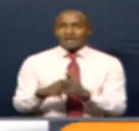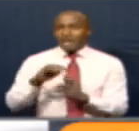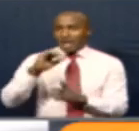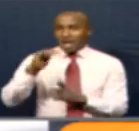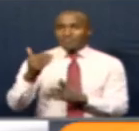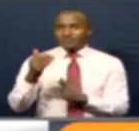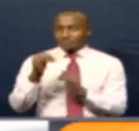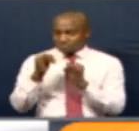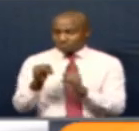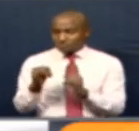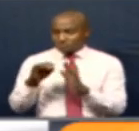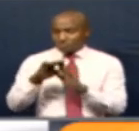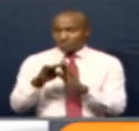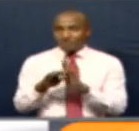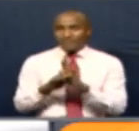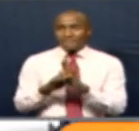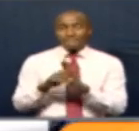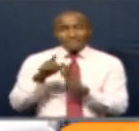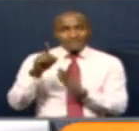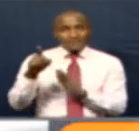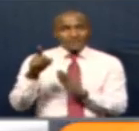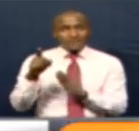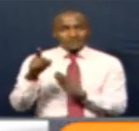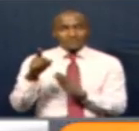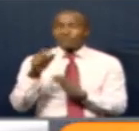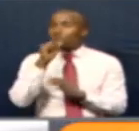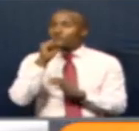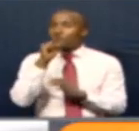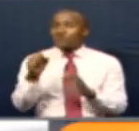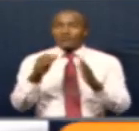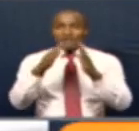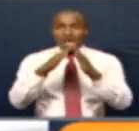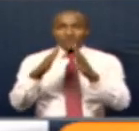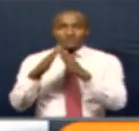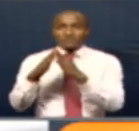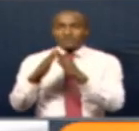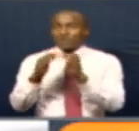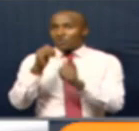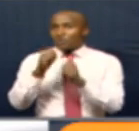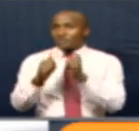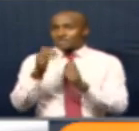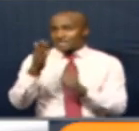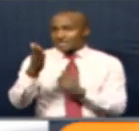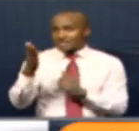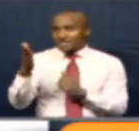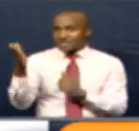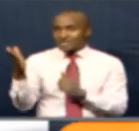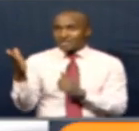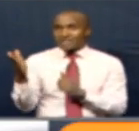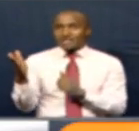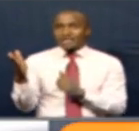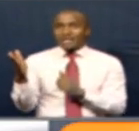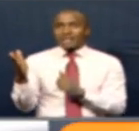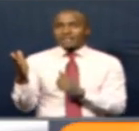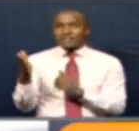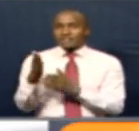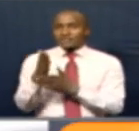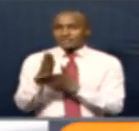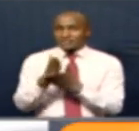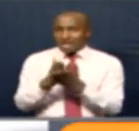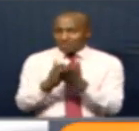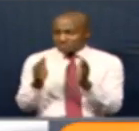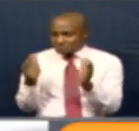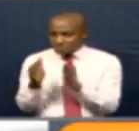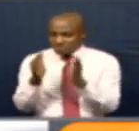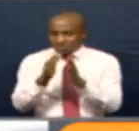renewal programs, which is basically the old housing estates that are sitting, you know, small bungalows sitting on quarter acre,